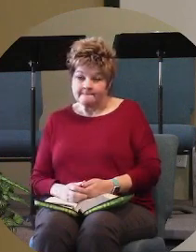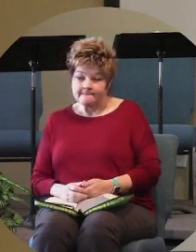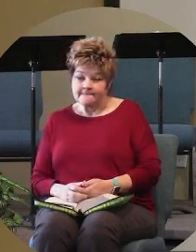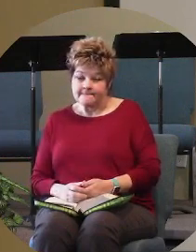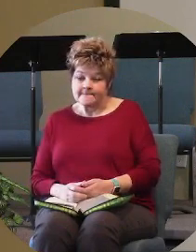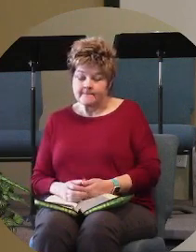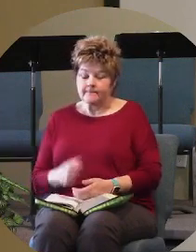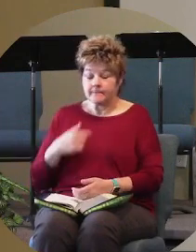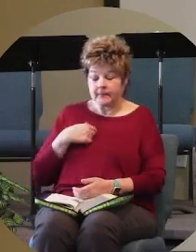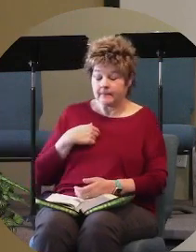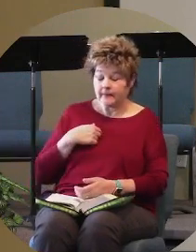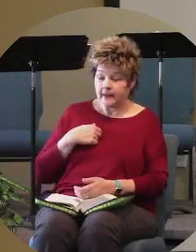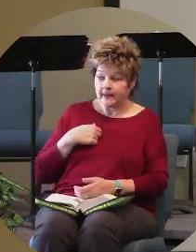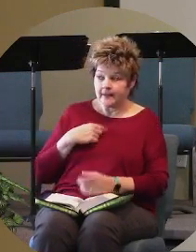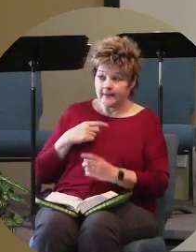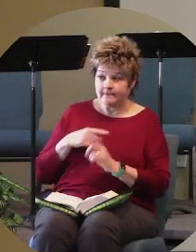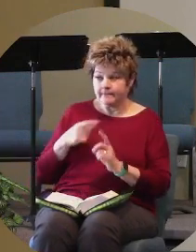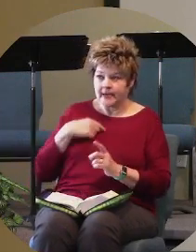But I think,